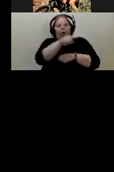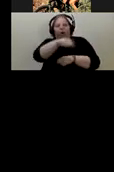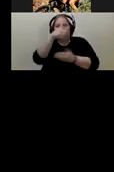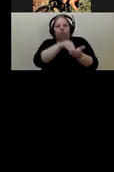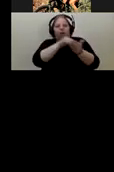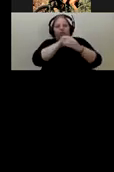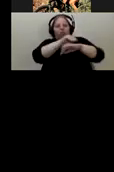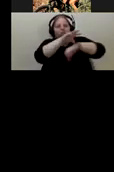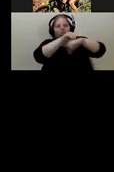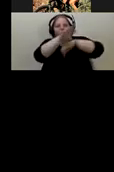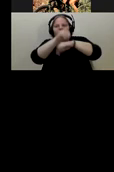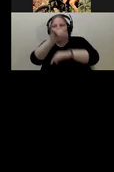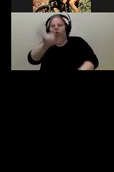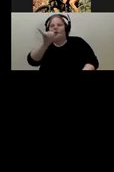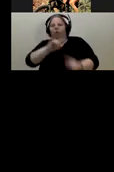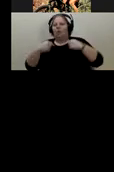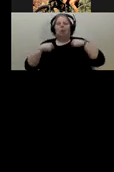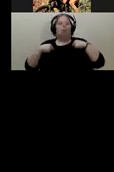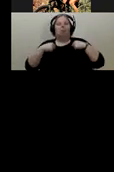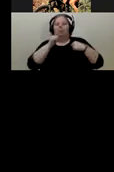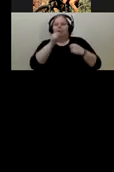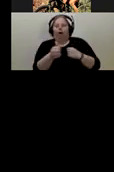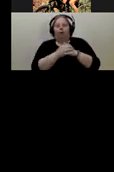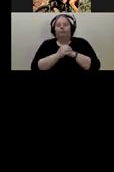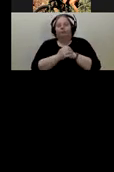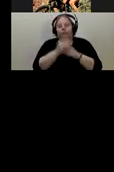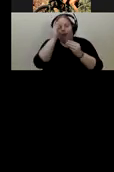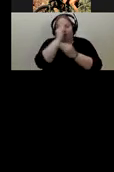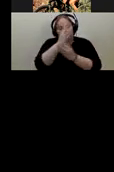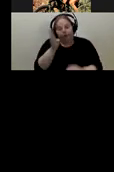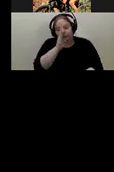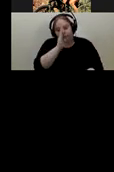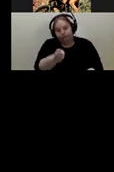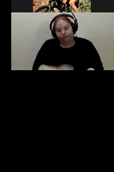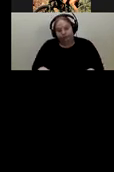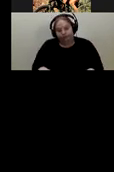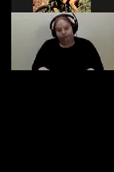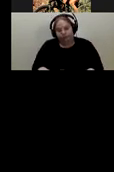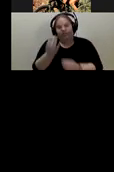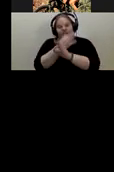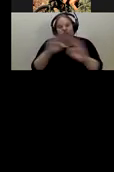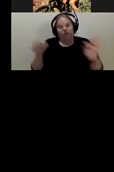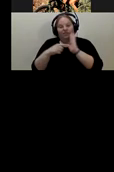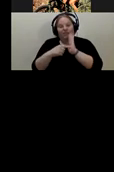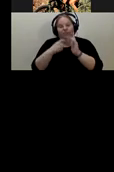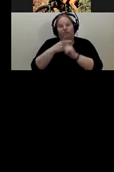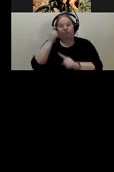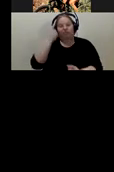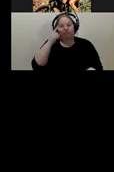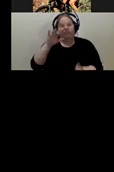pharmaceutical freebies. Now, let me tell you, ladies and gentlemen out there, these freebies are